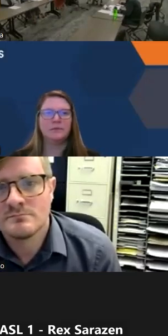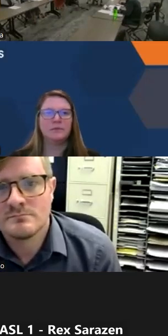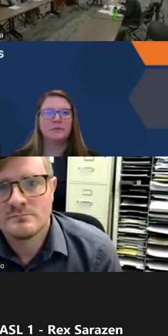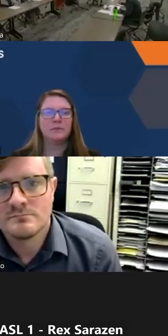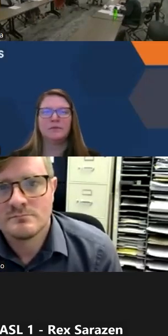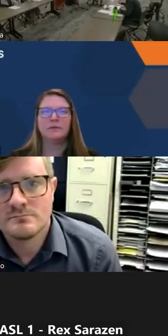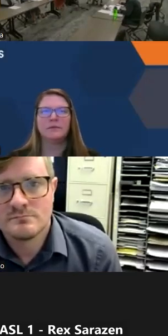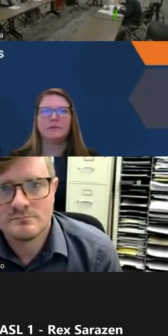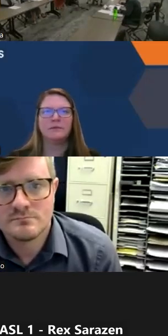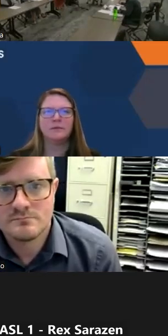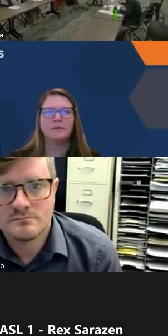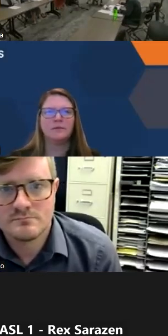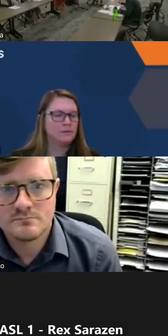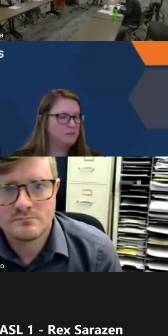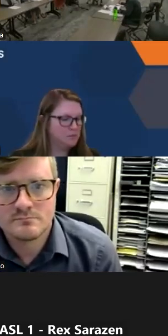Any abstention?